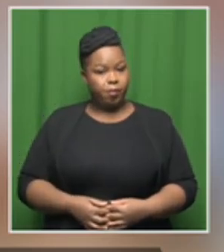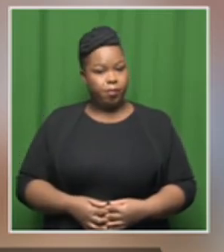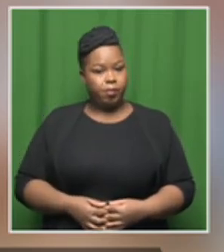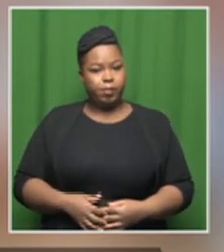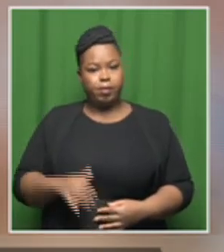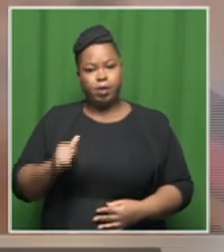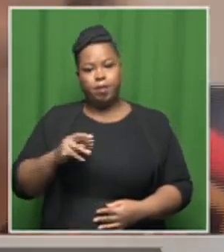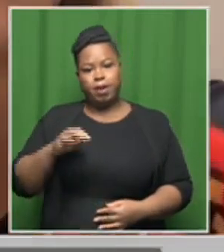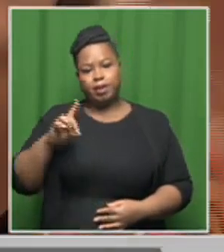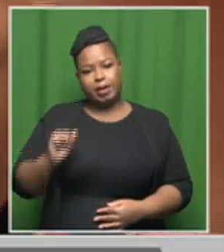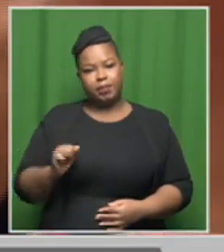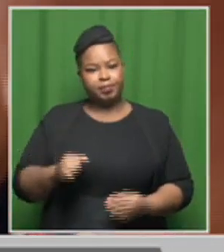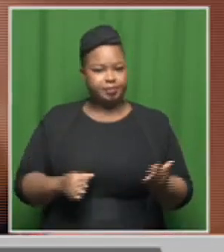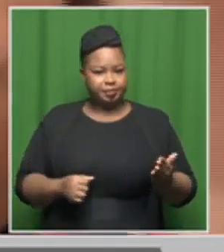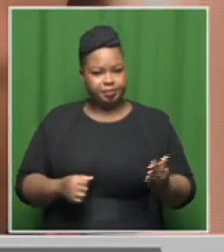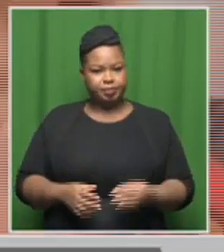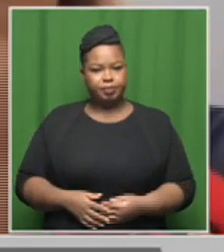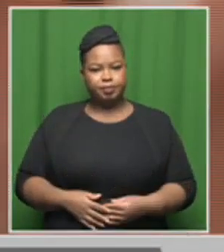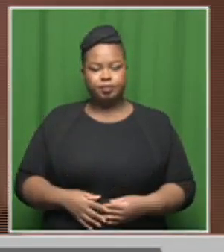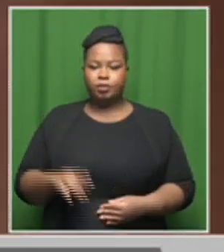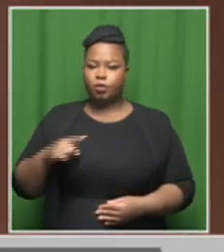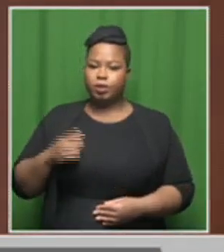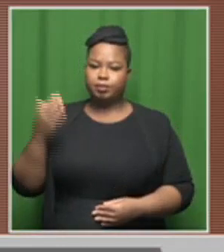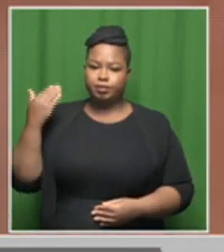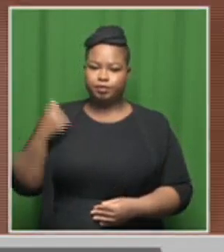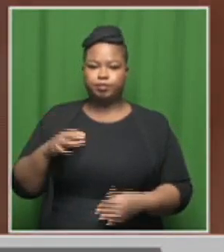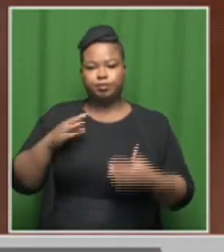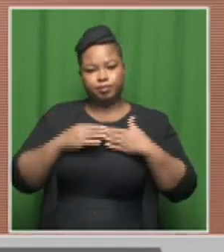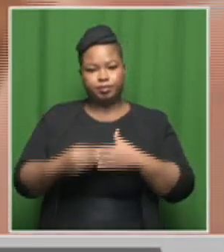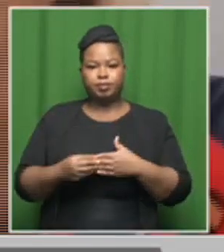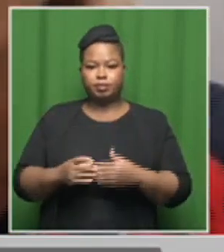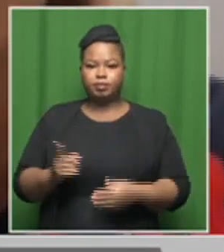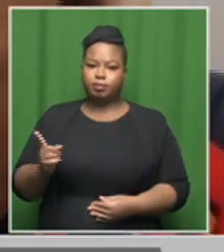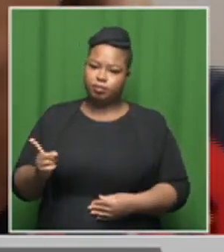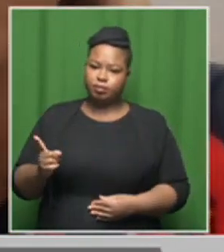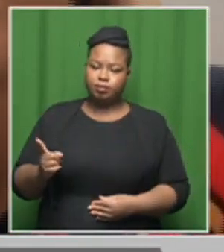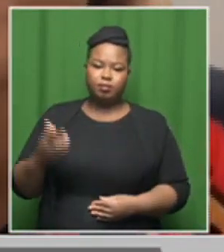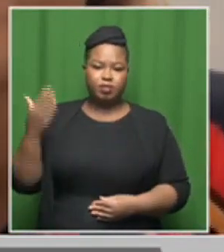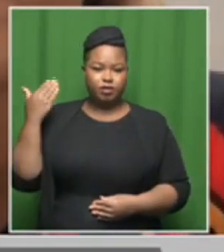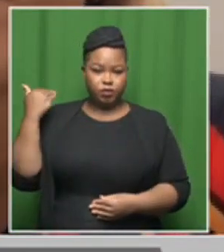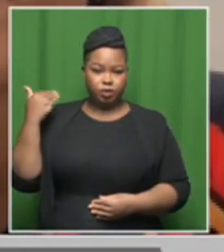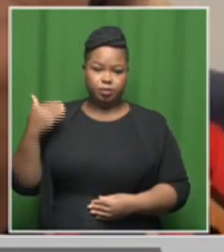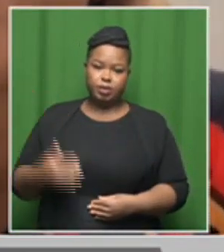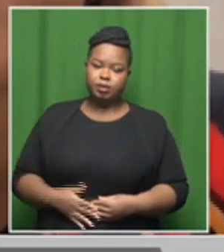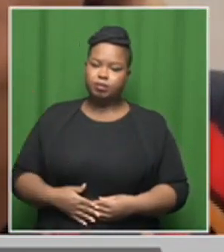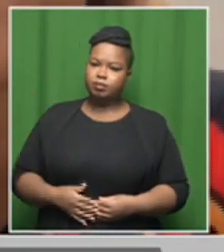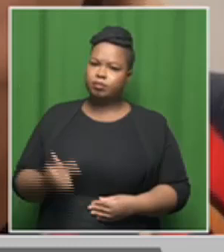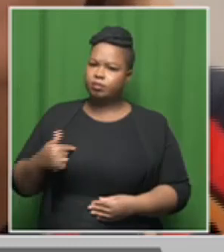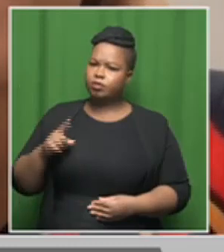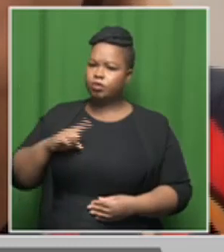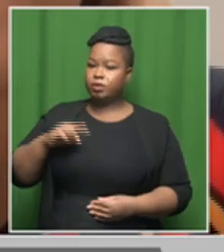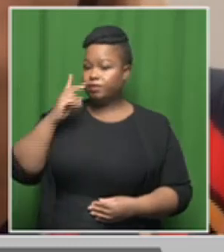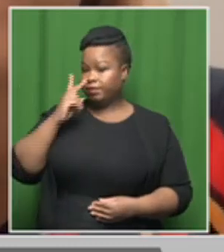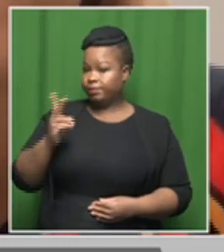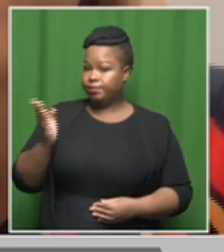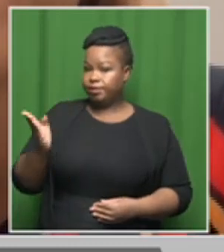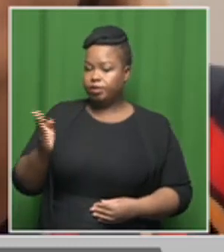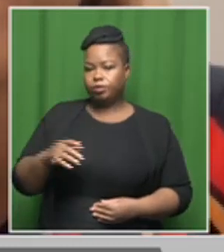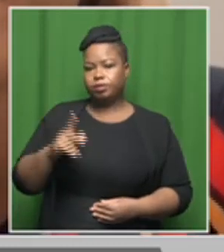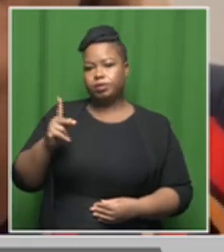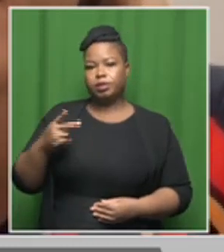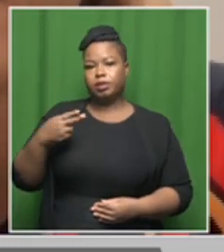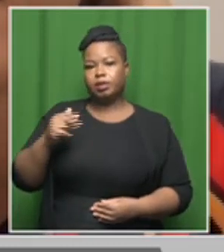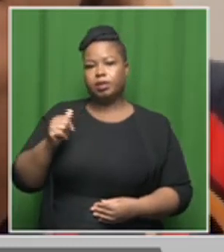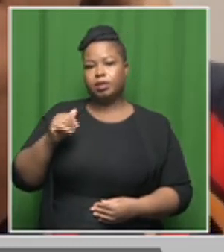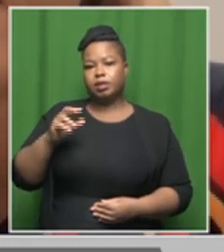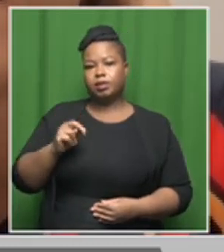let me bring you into the conversation because you've led this Proteas side in the past. And I just want to touch on, you look at Kanyisa, who's,